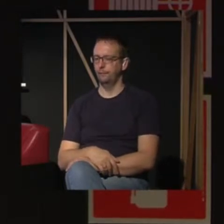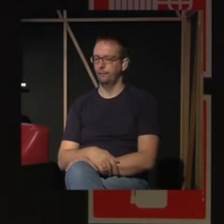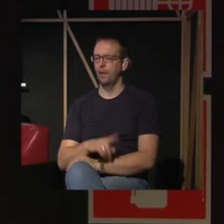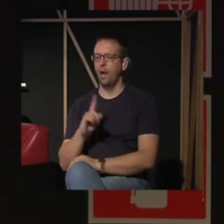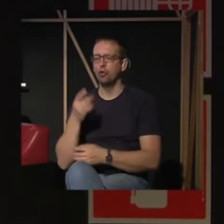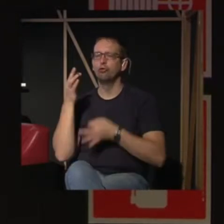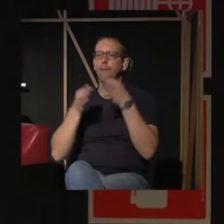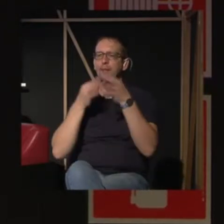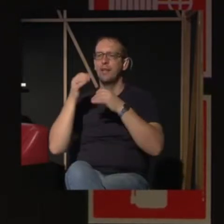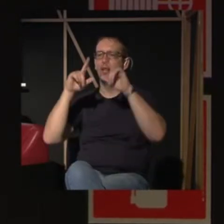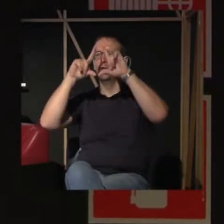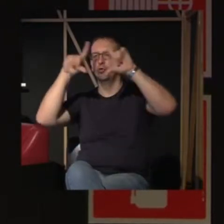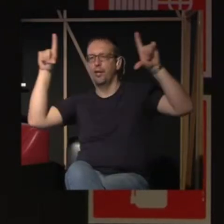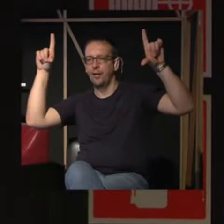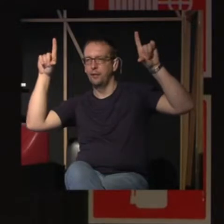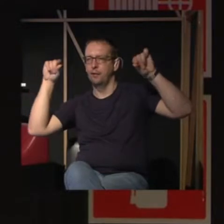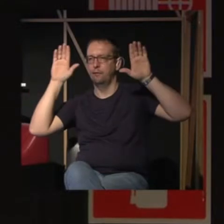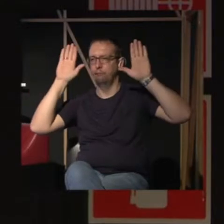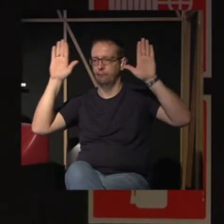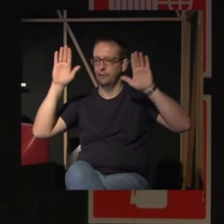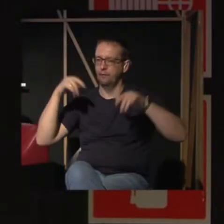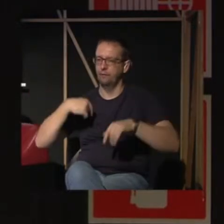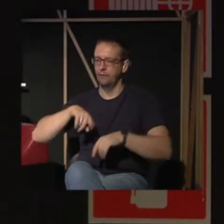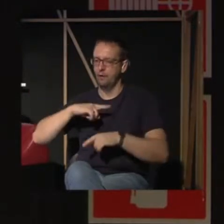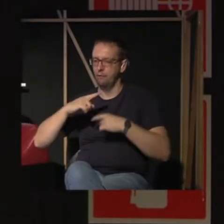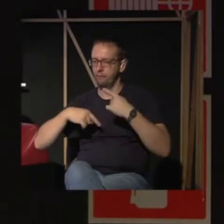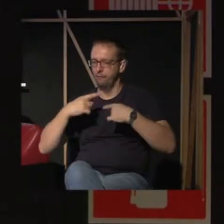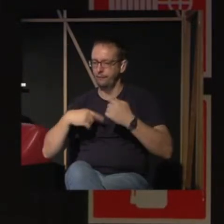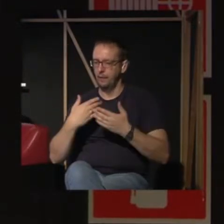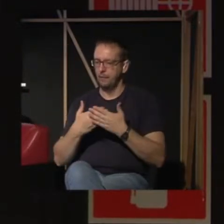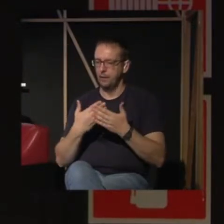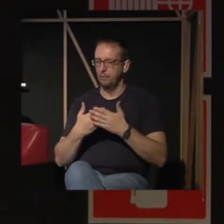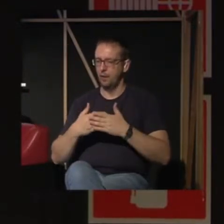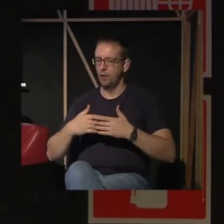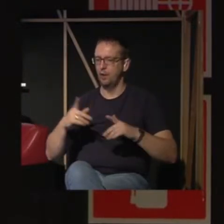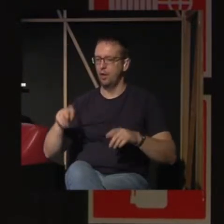have a photo of a lift with the universal